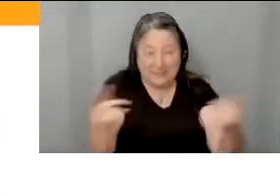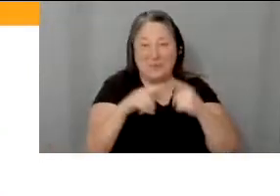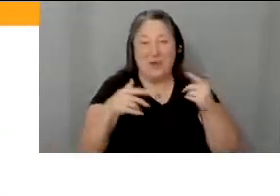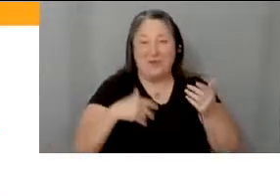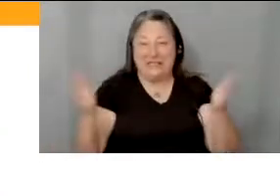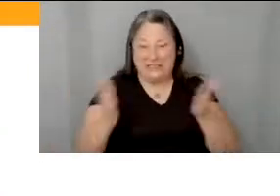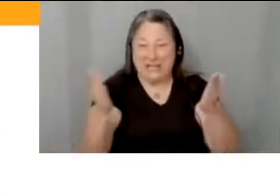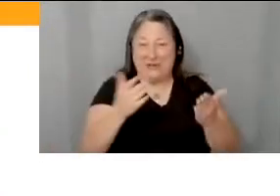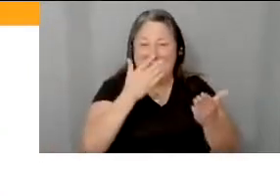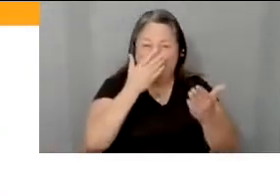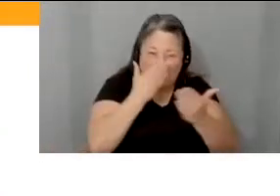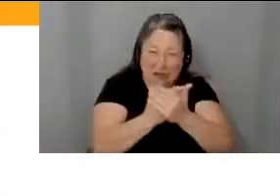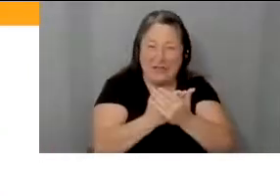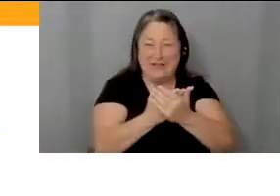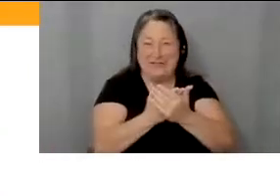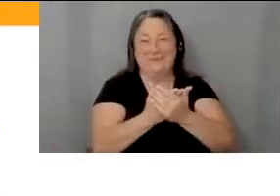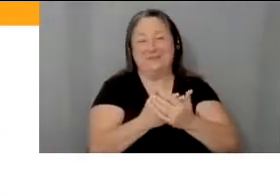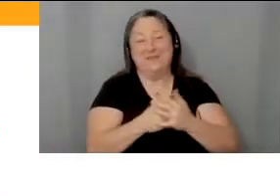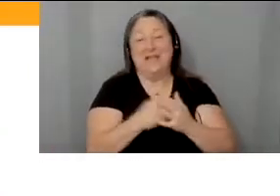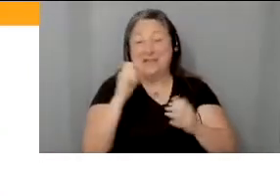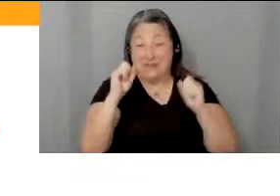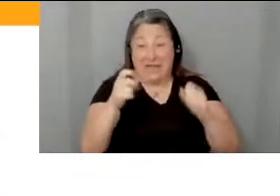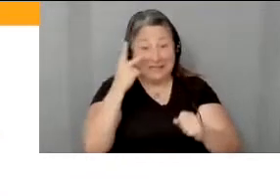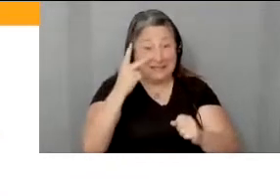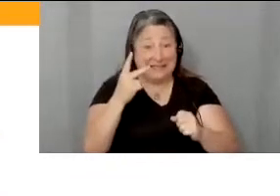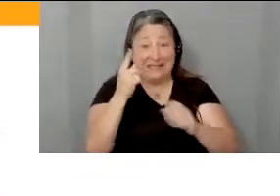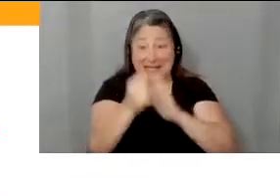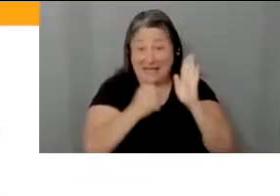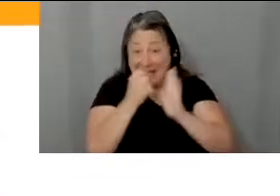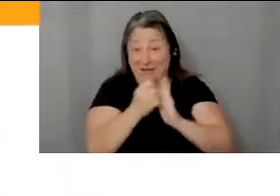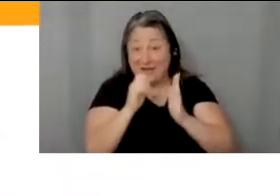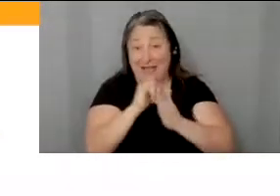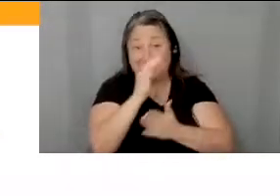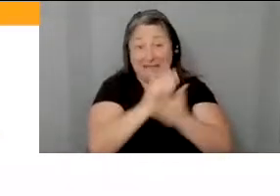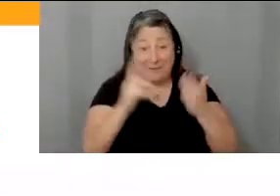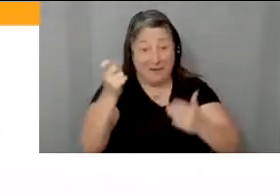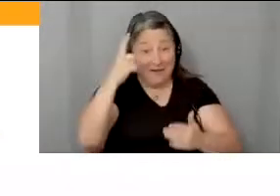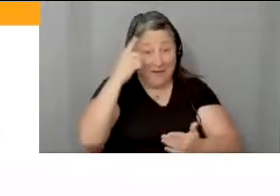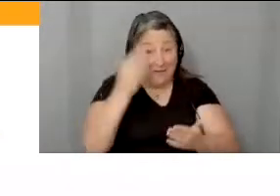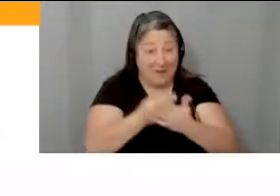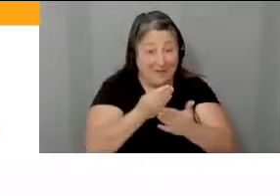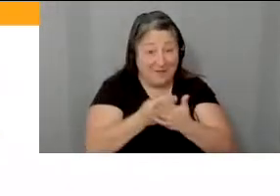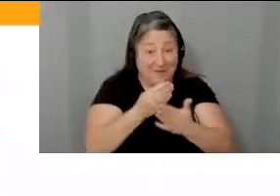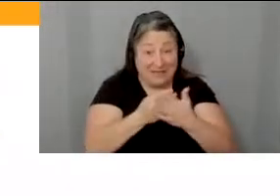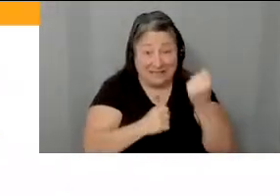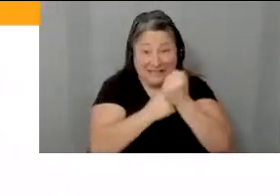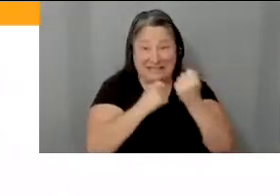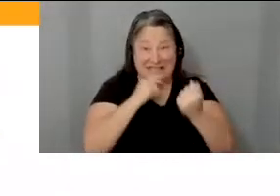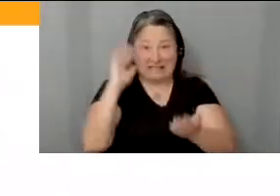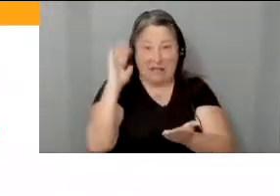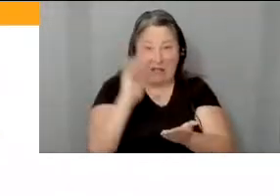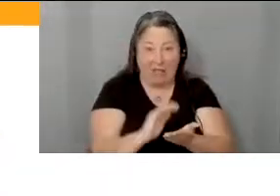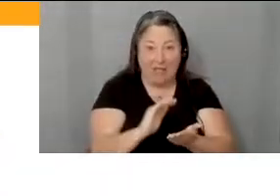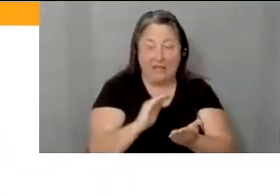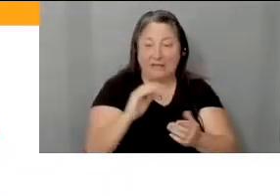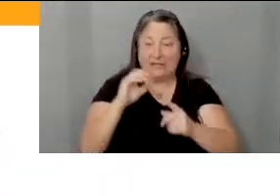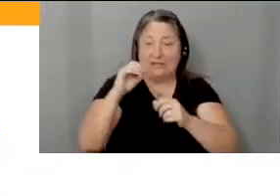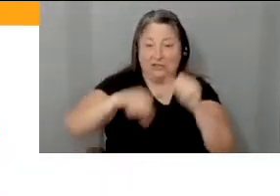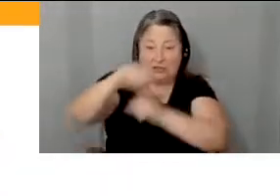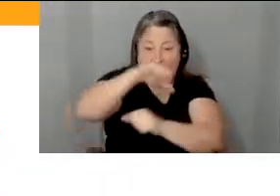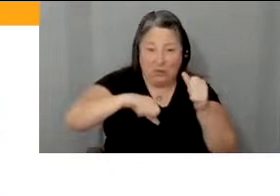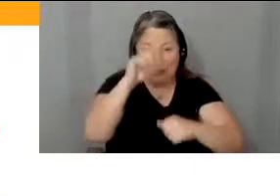see, especially in an era where some government funding is shrinking back, social needs are